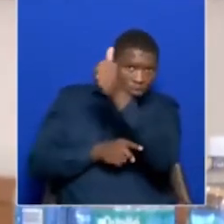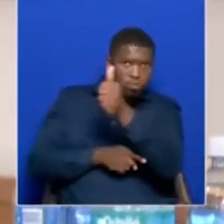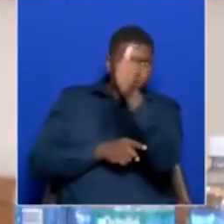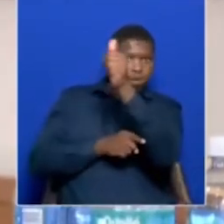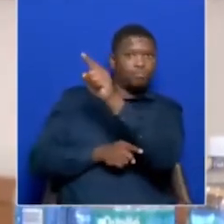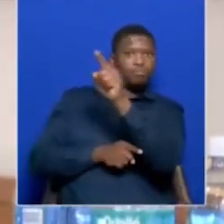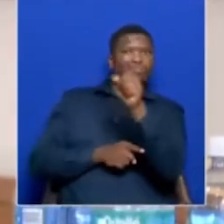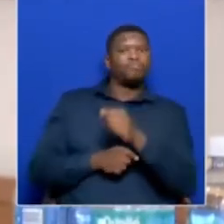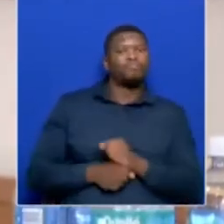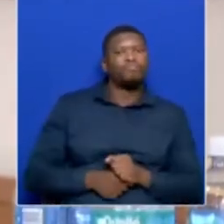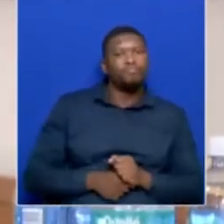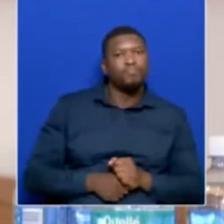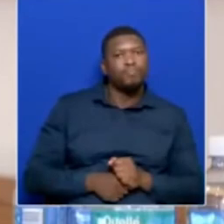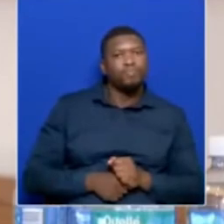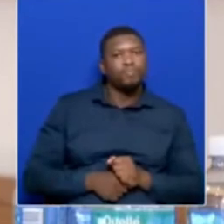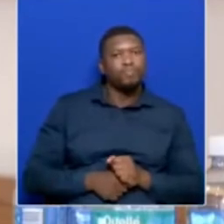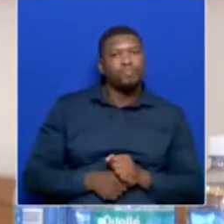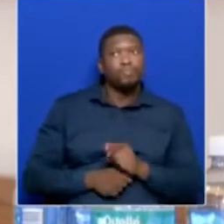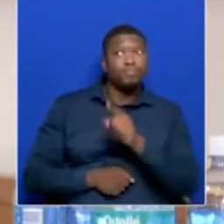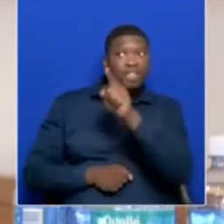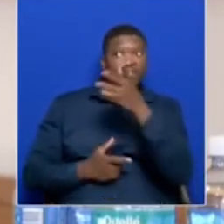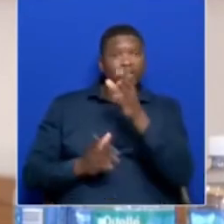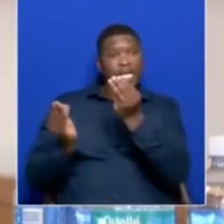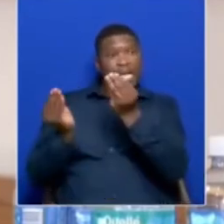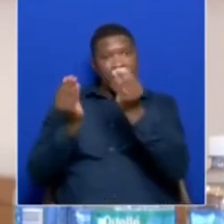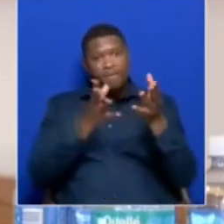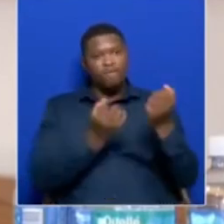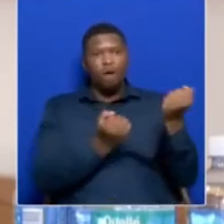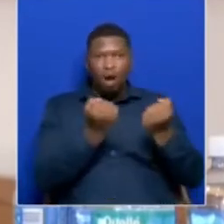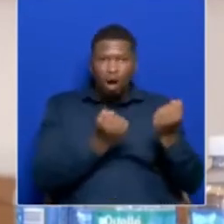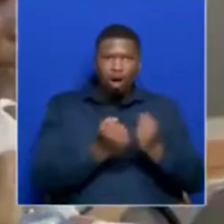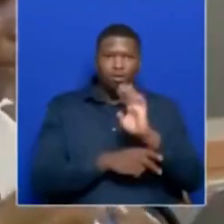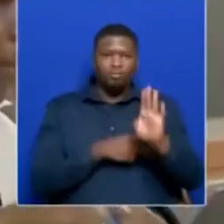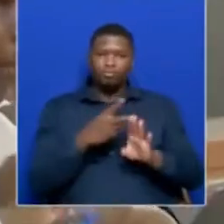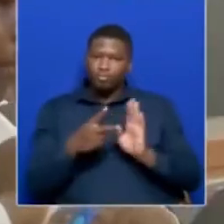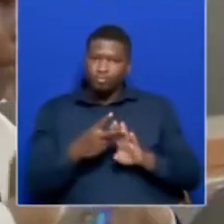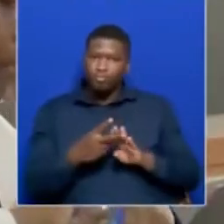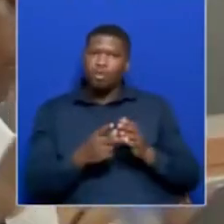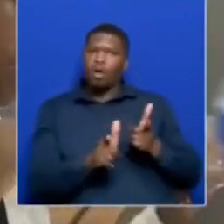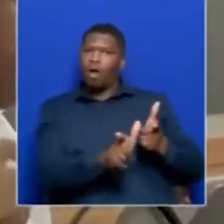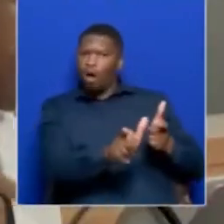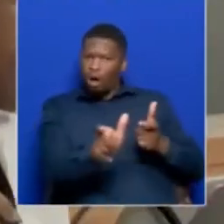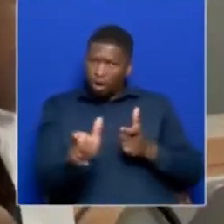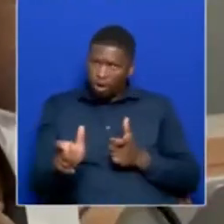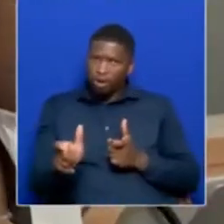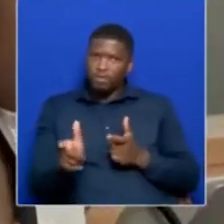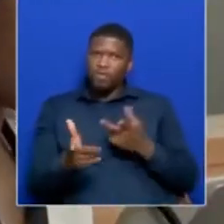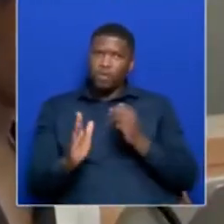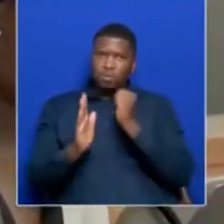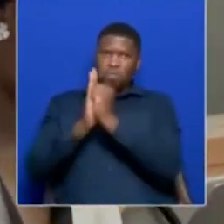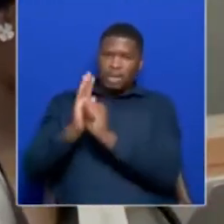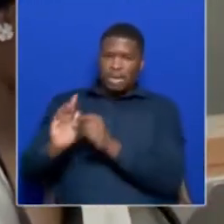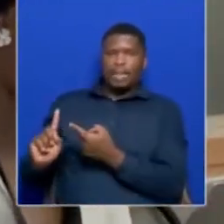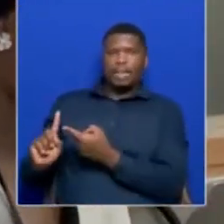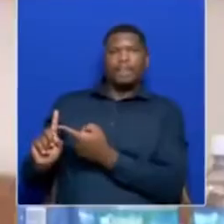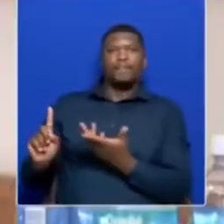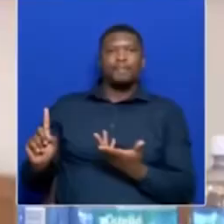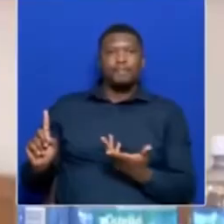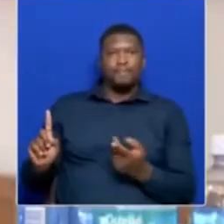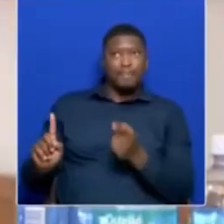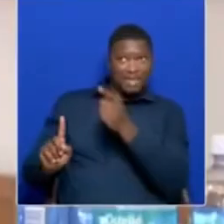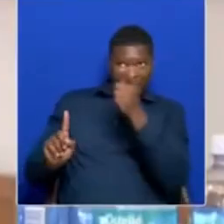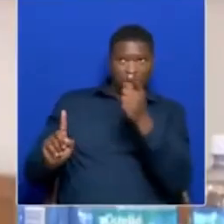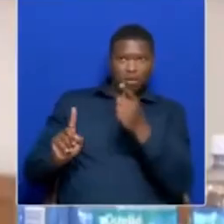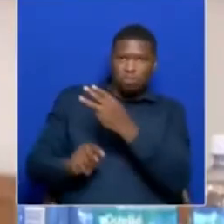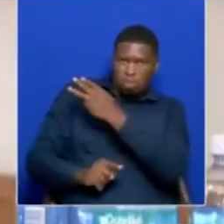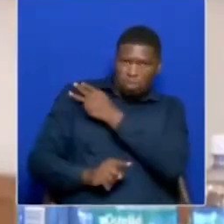the vehicle and the firearm to that was used in the matter of Makaka. And these are the people at